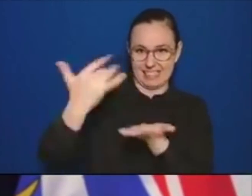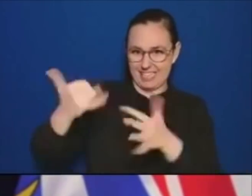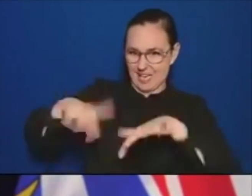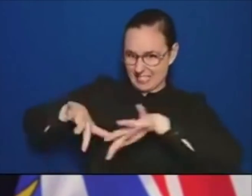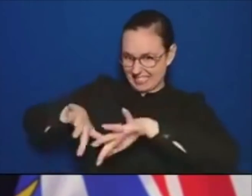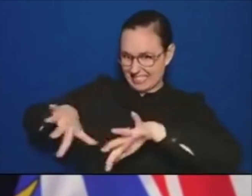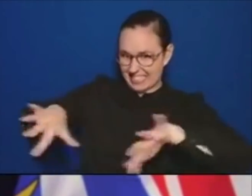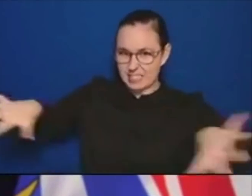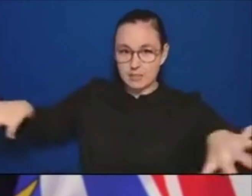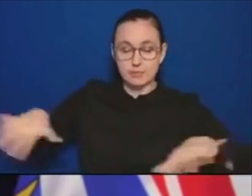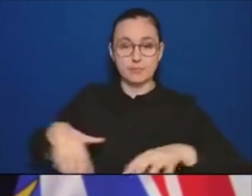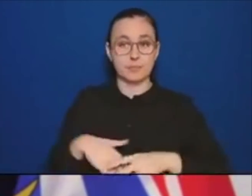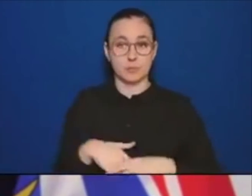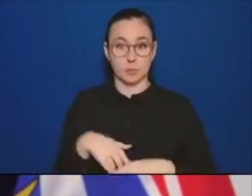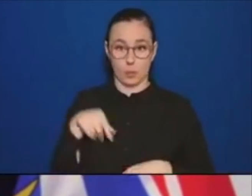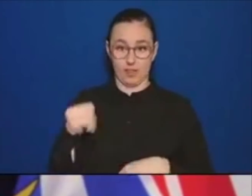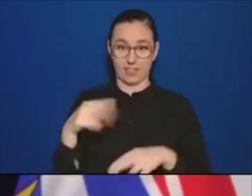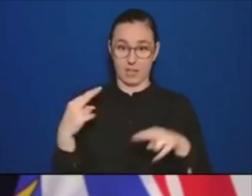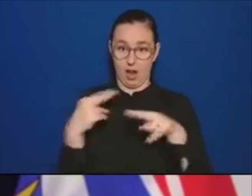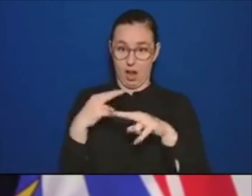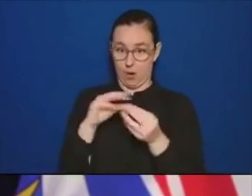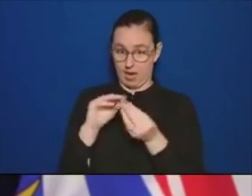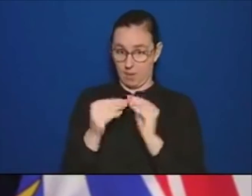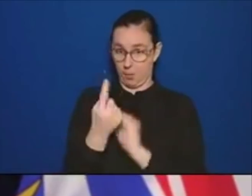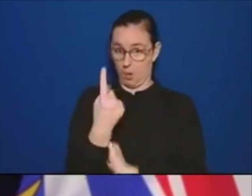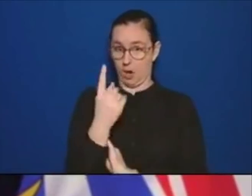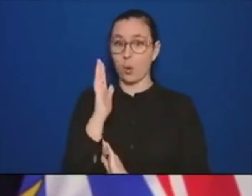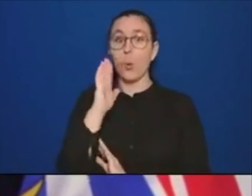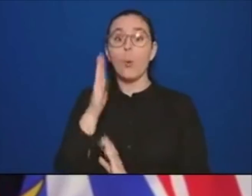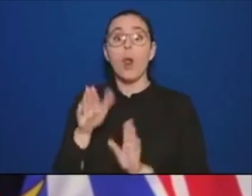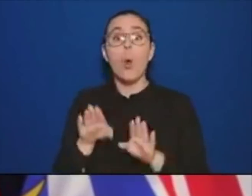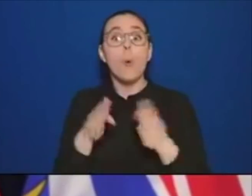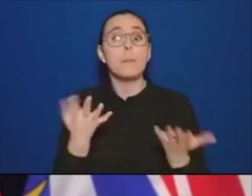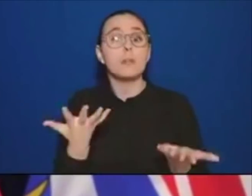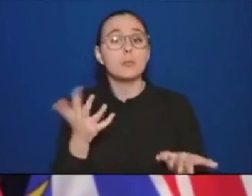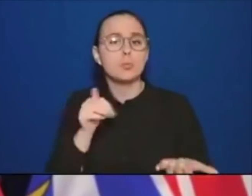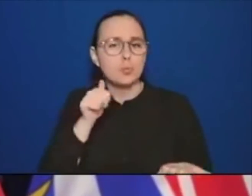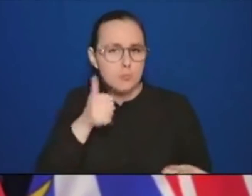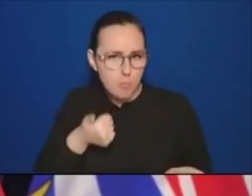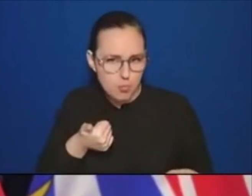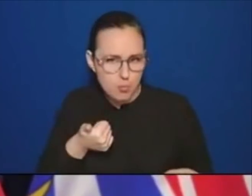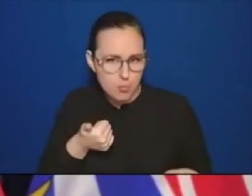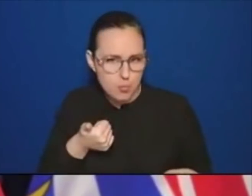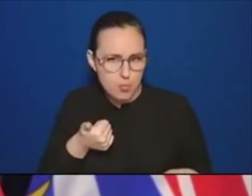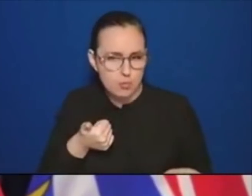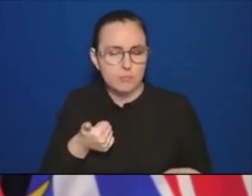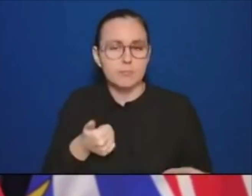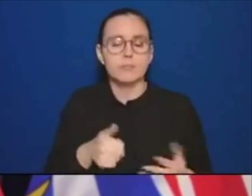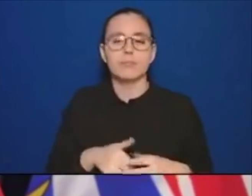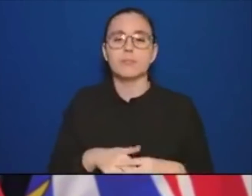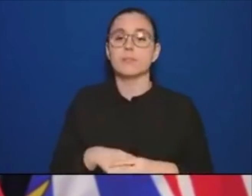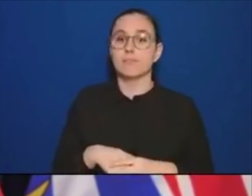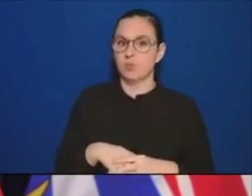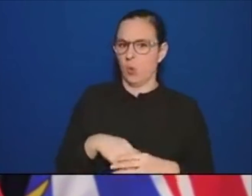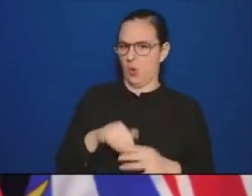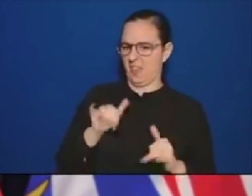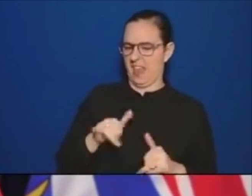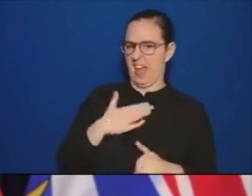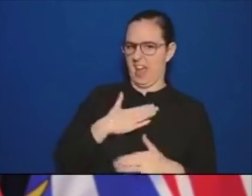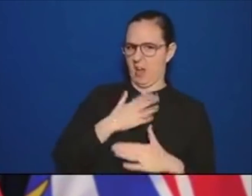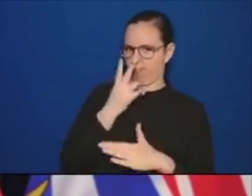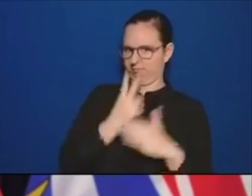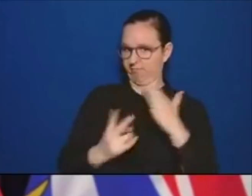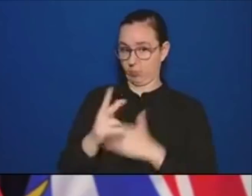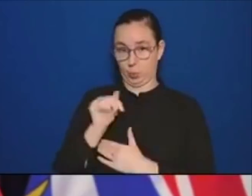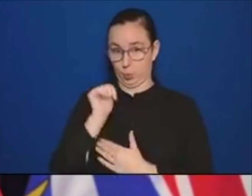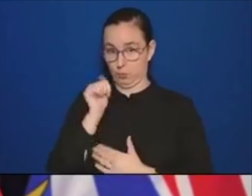point tomorrow. So Highway 1 tomorrow is what we are projecting as the estimated opening time through the